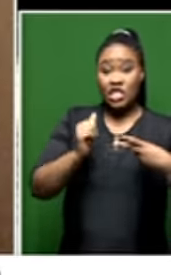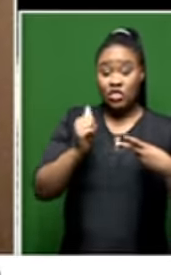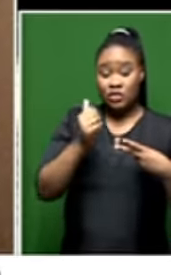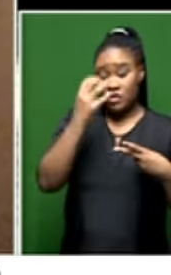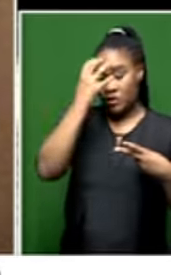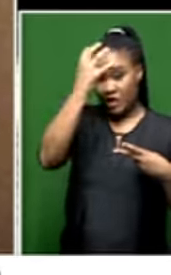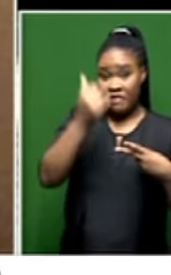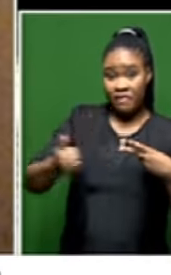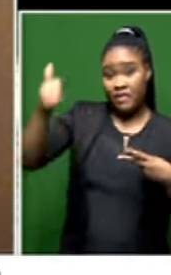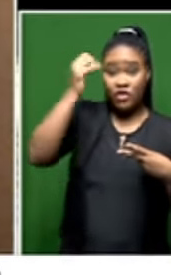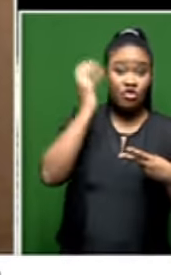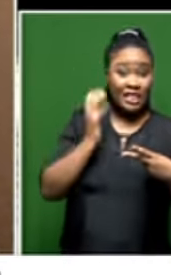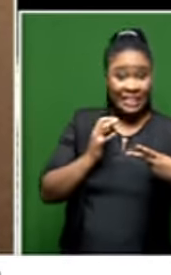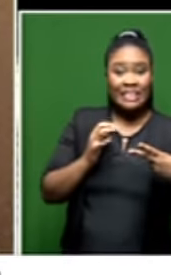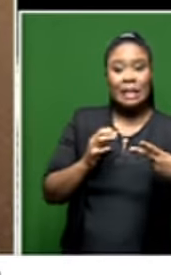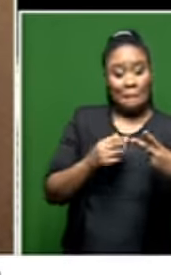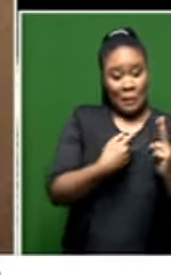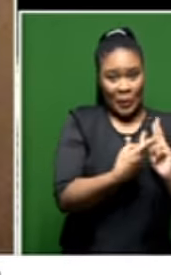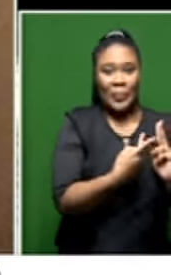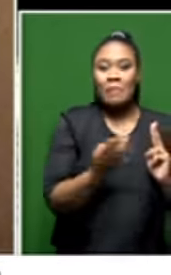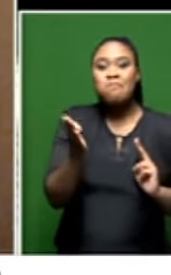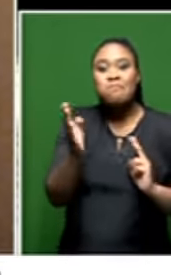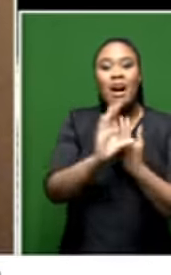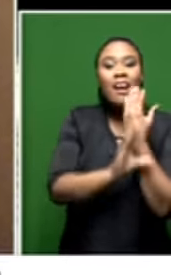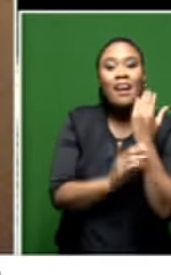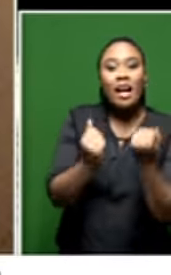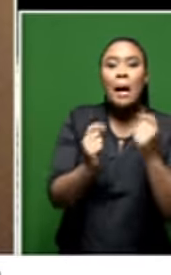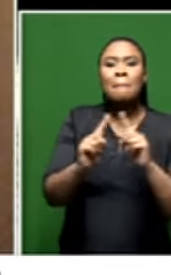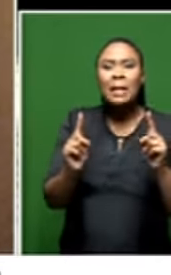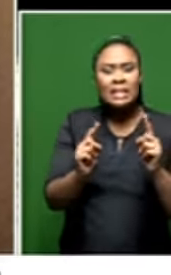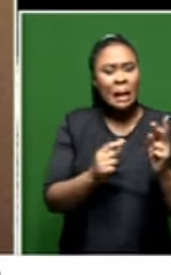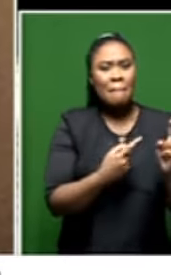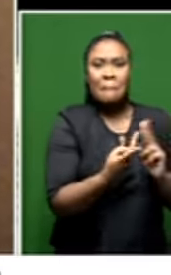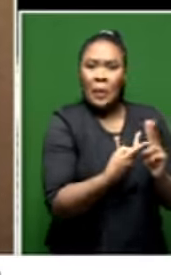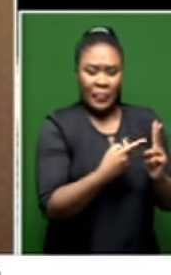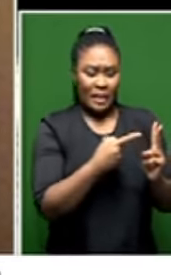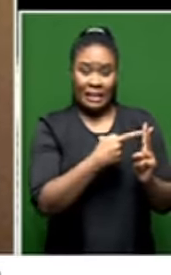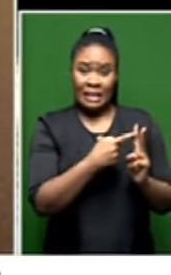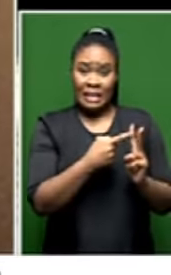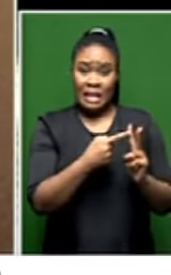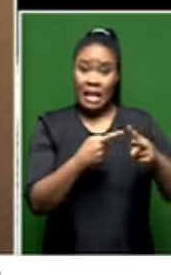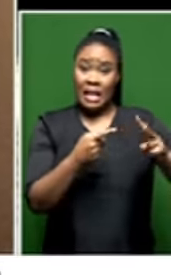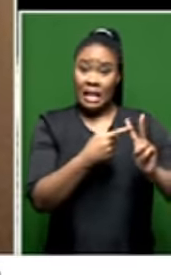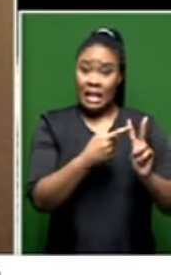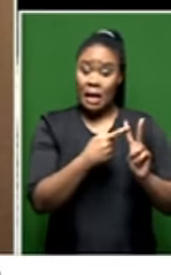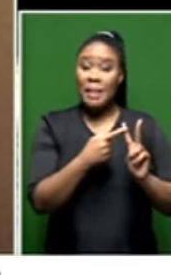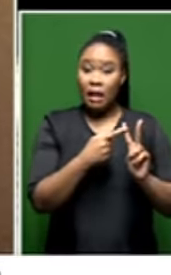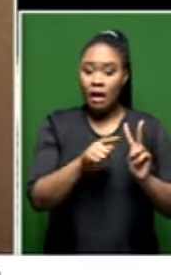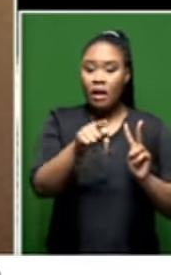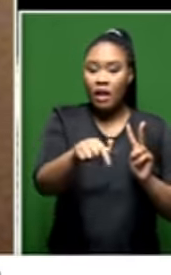end. That's Zondo in 2024 and Madlanga in 2025. Does